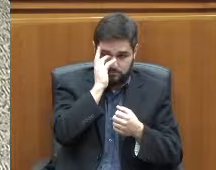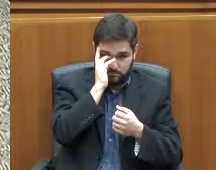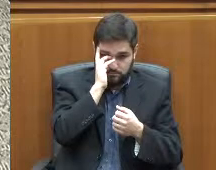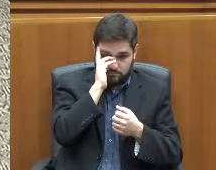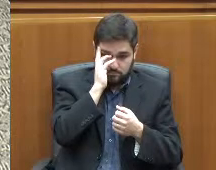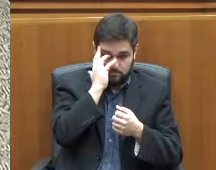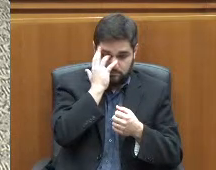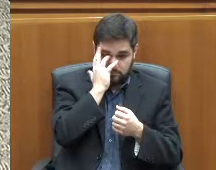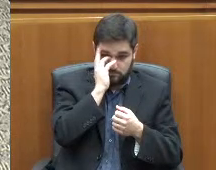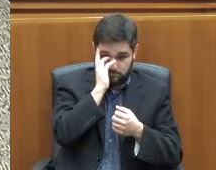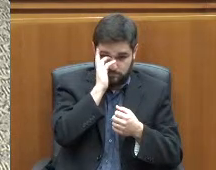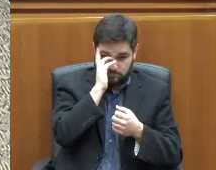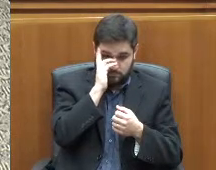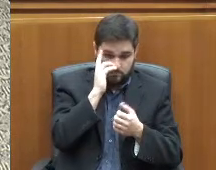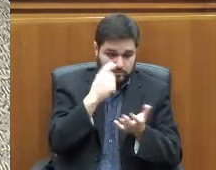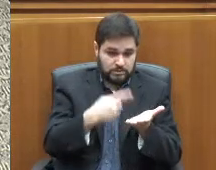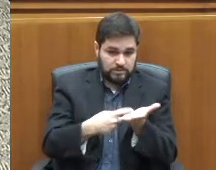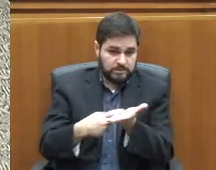Discussion?